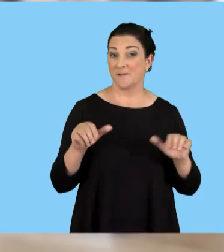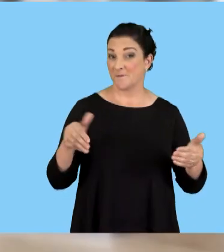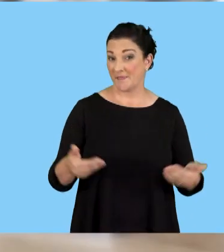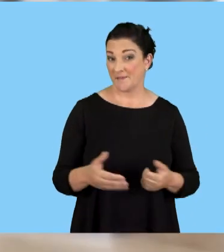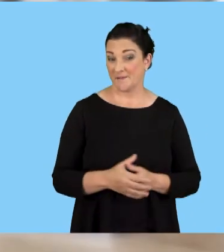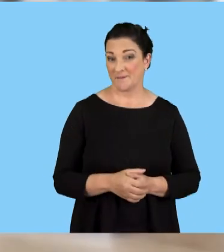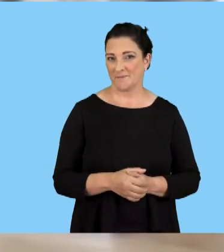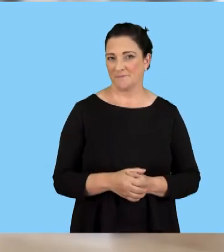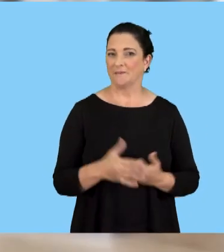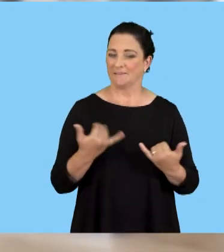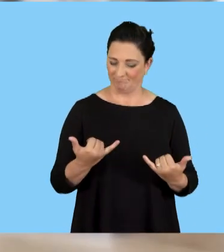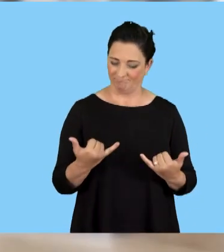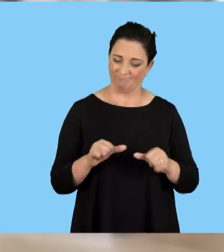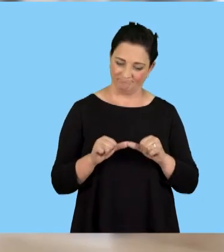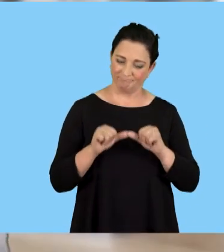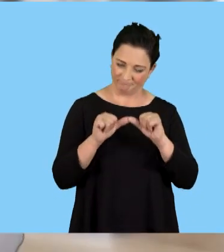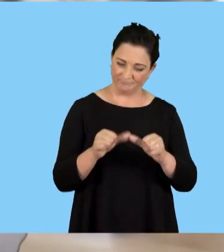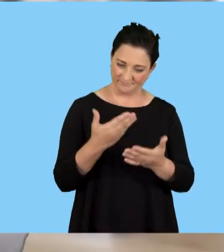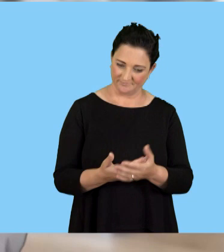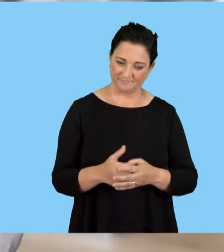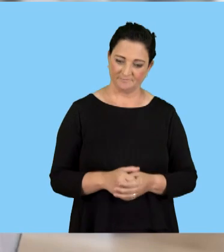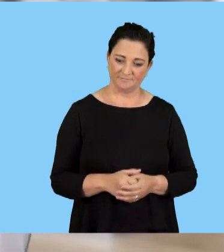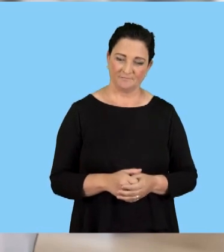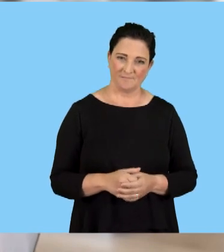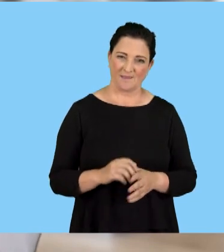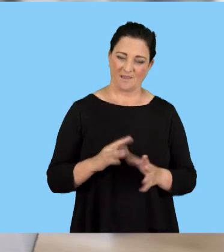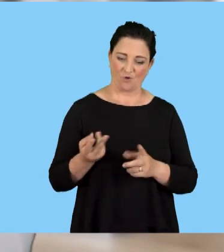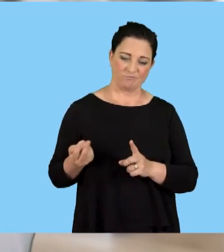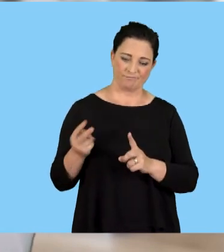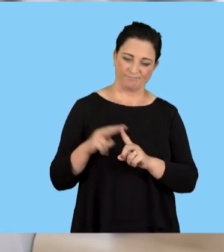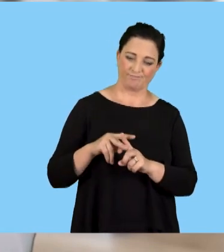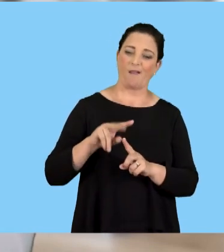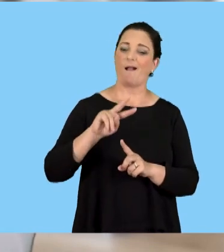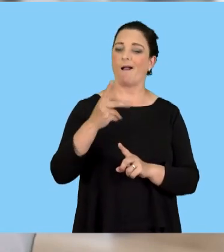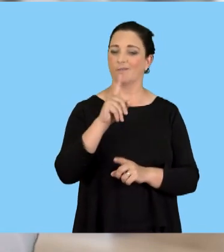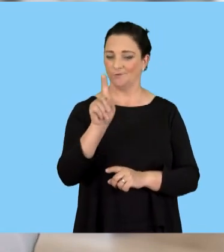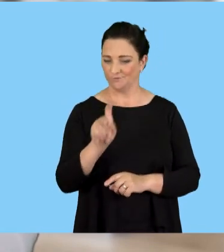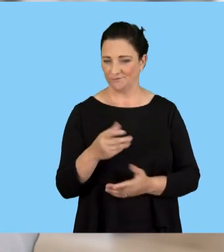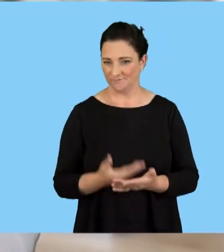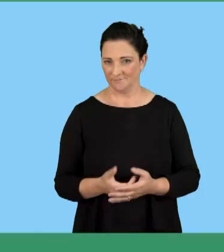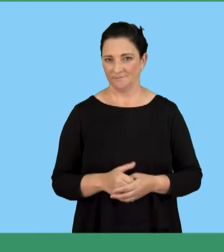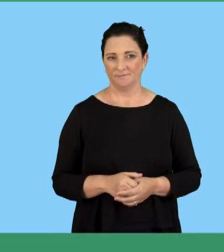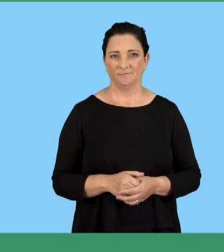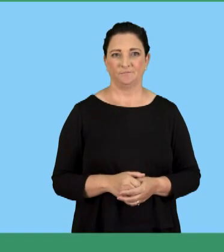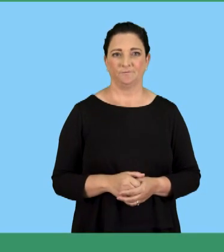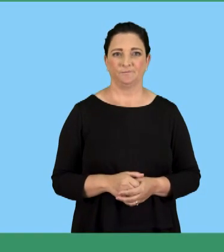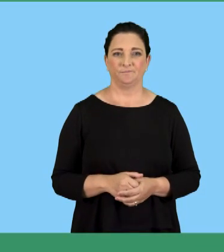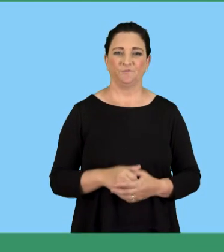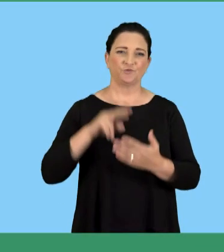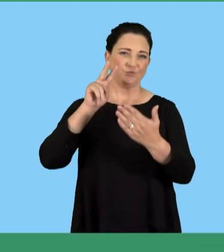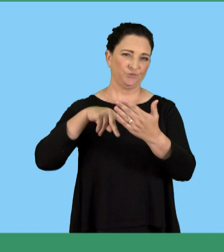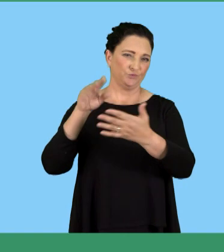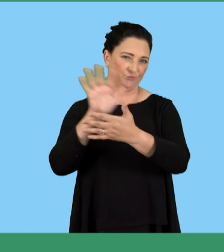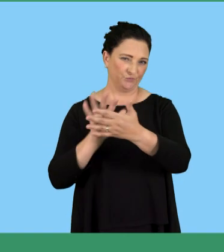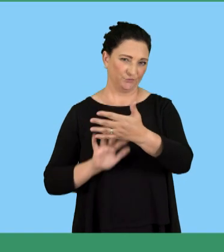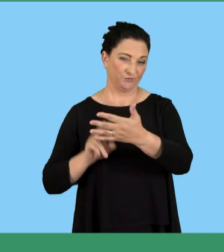Welcome back. Now let us proceed with another application question. Now, we are expected again to read